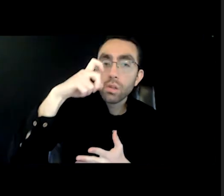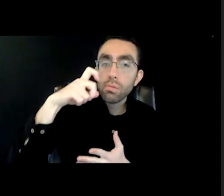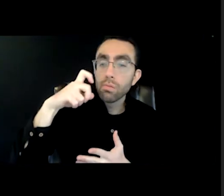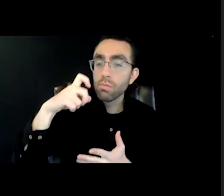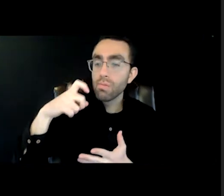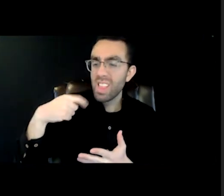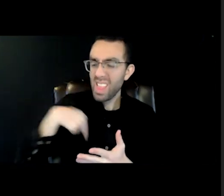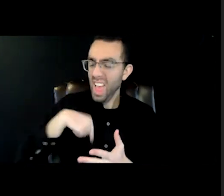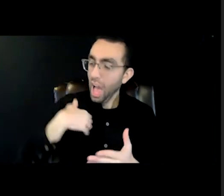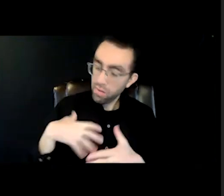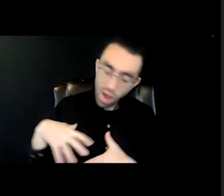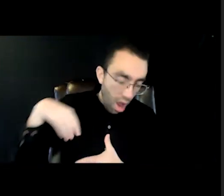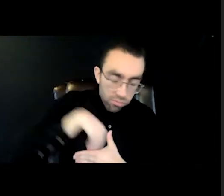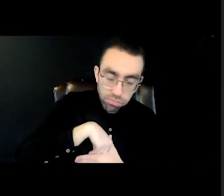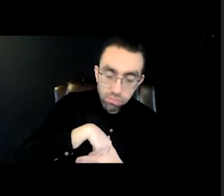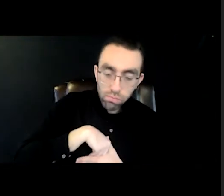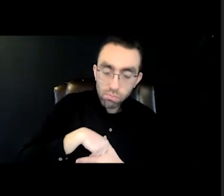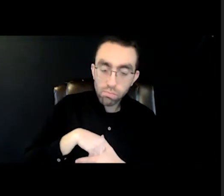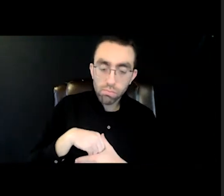of crisis.